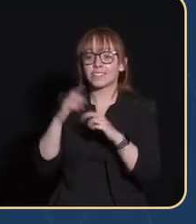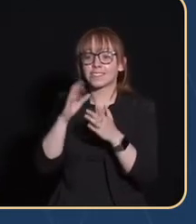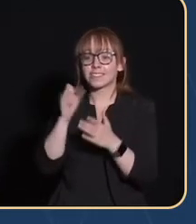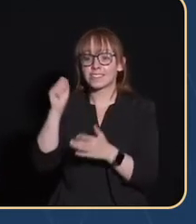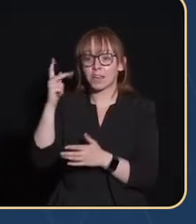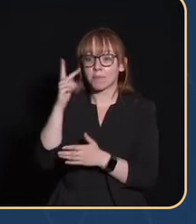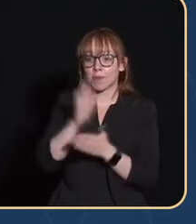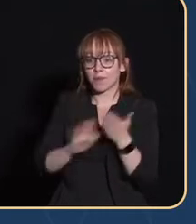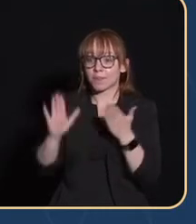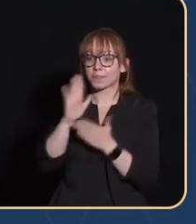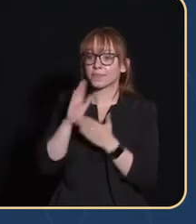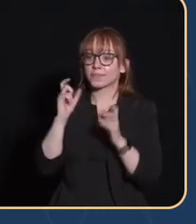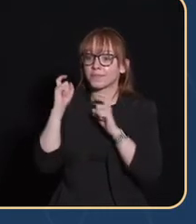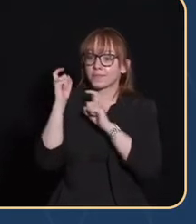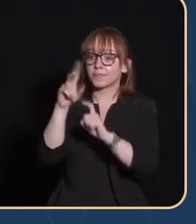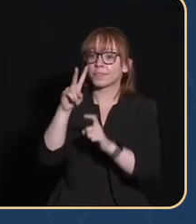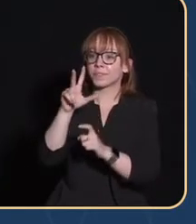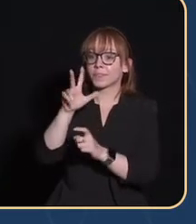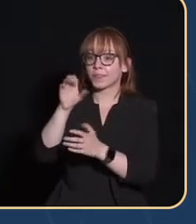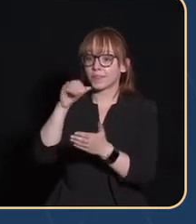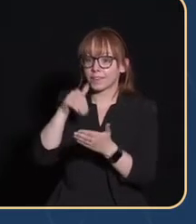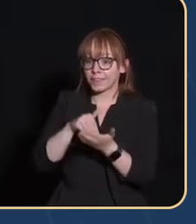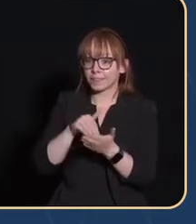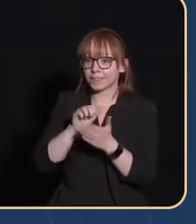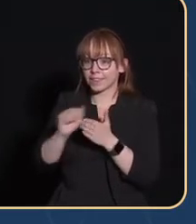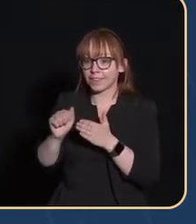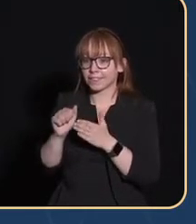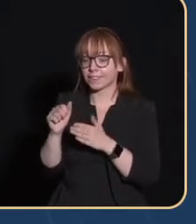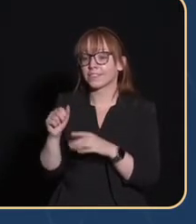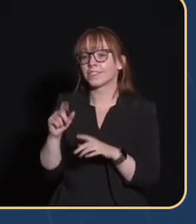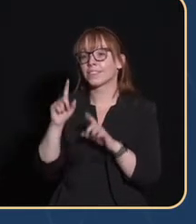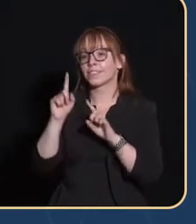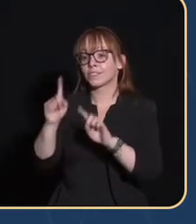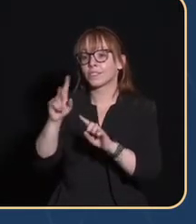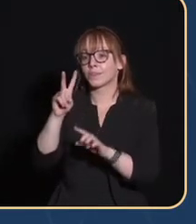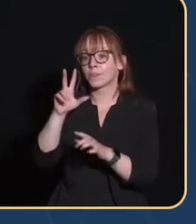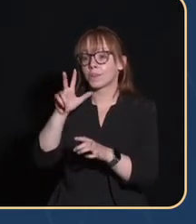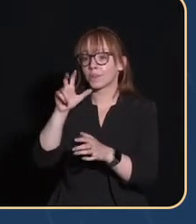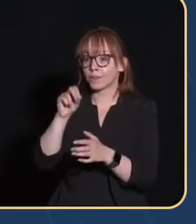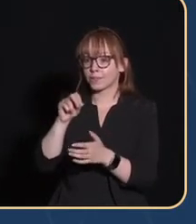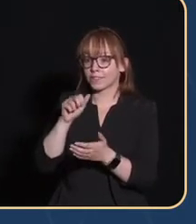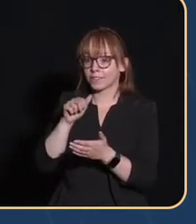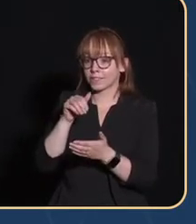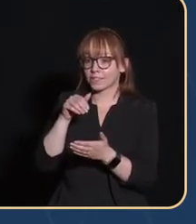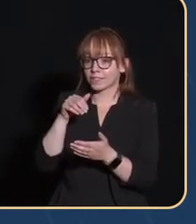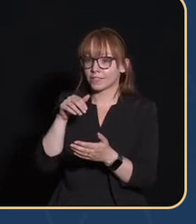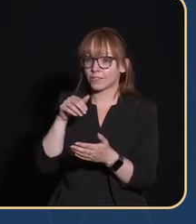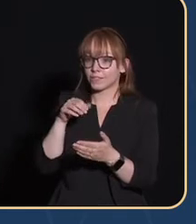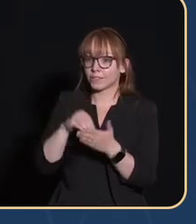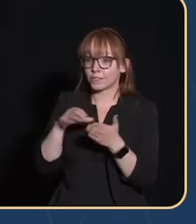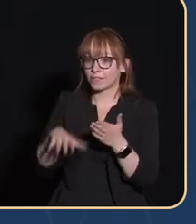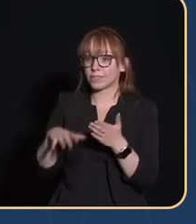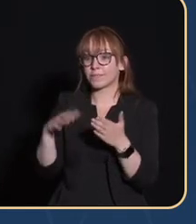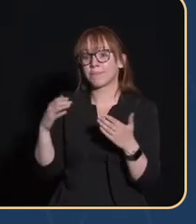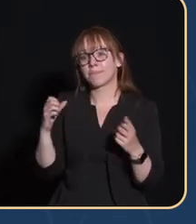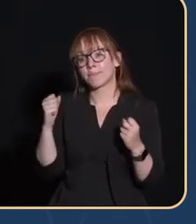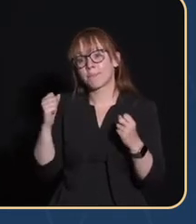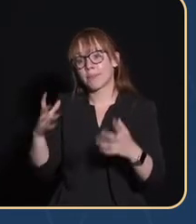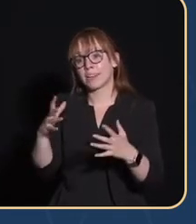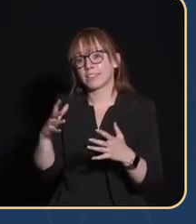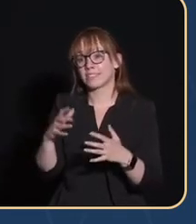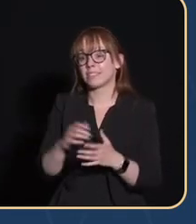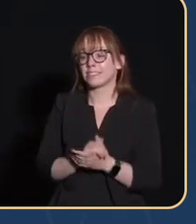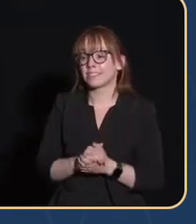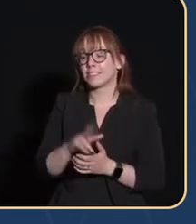College awarded $230,000 in scholarships to 230 students. Yet sadly, they turned away over